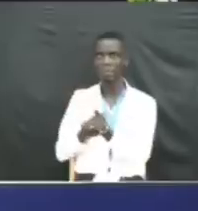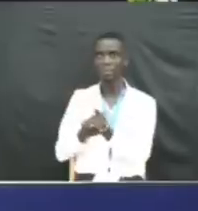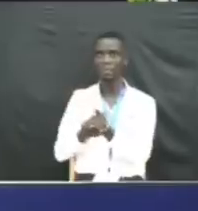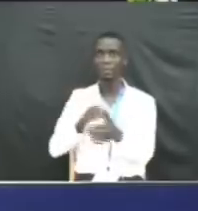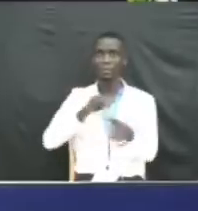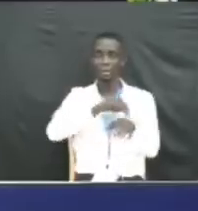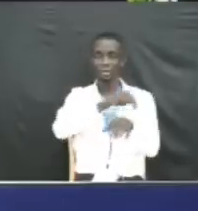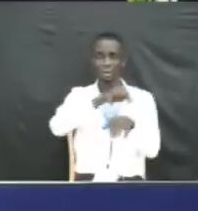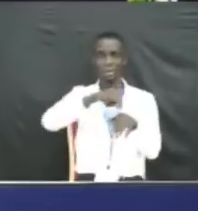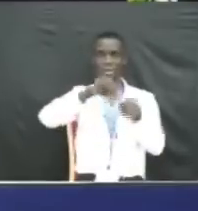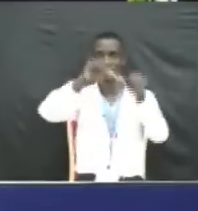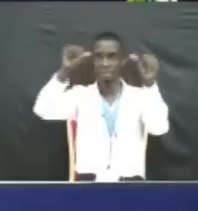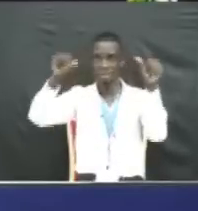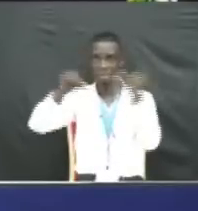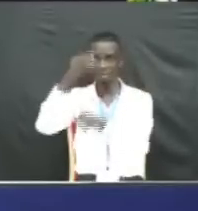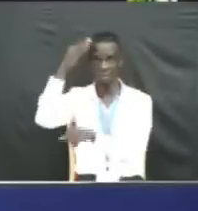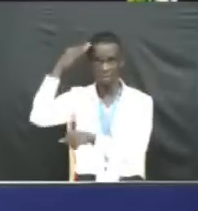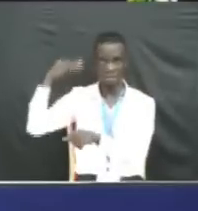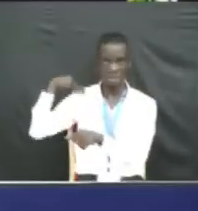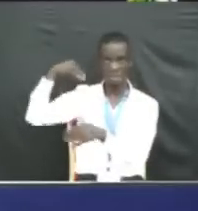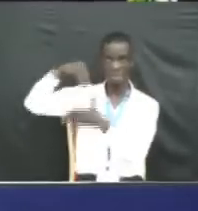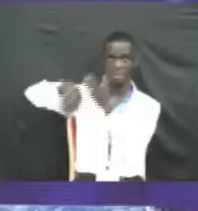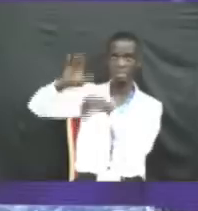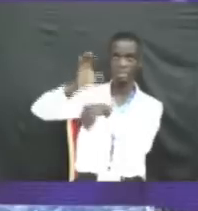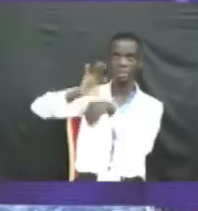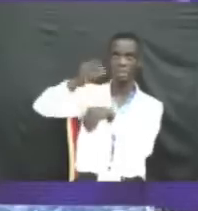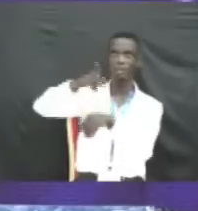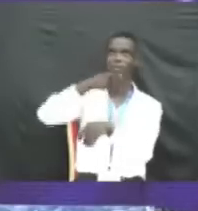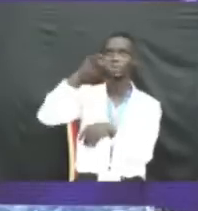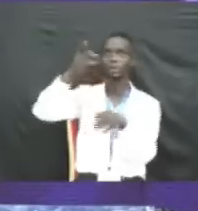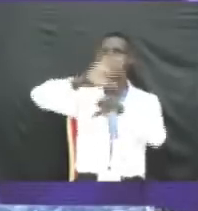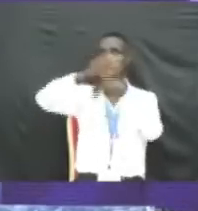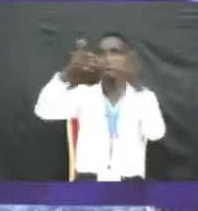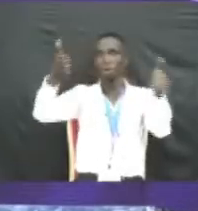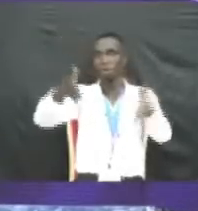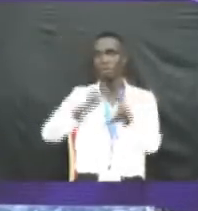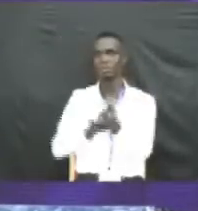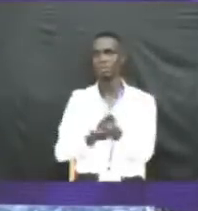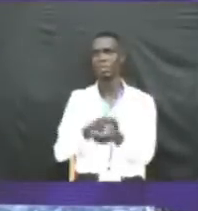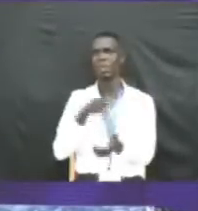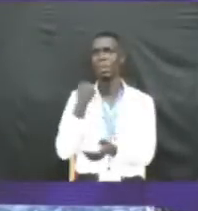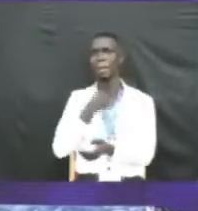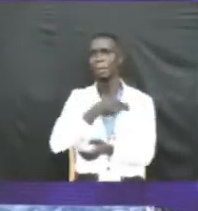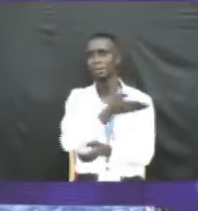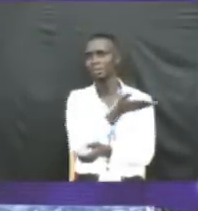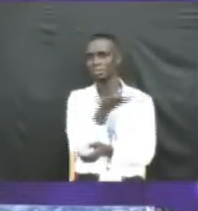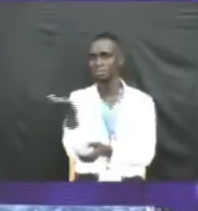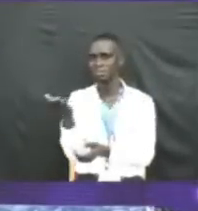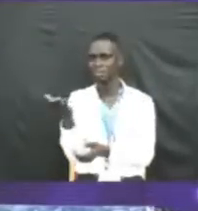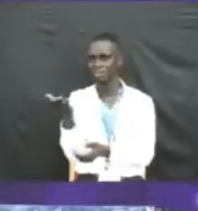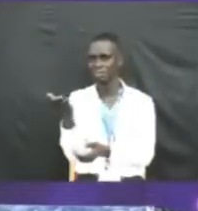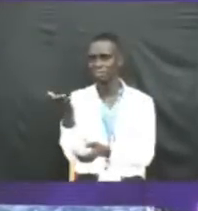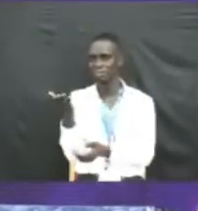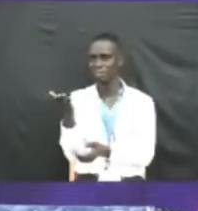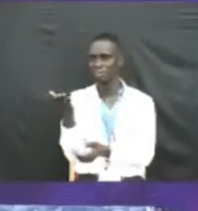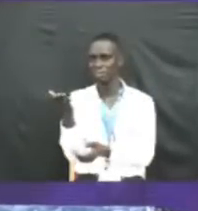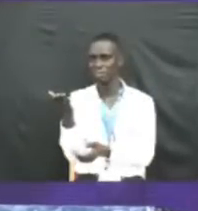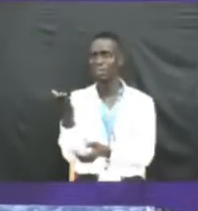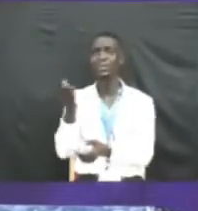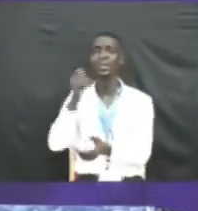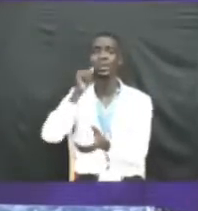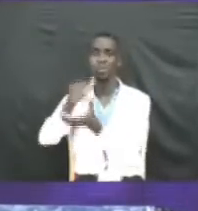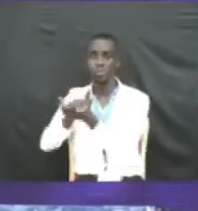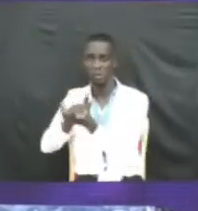national and area heads of the Church of Pentecost here present. ministers and ministers